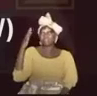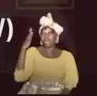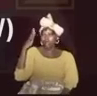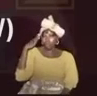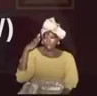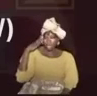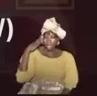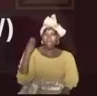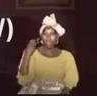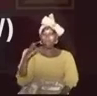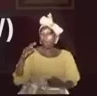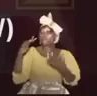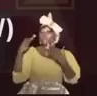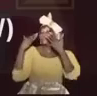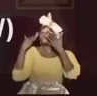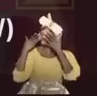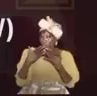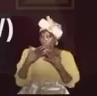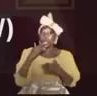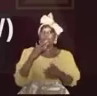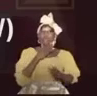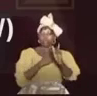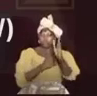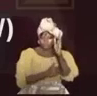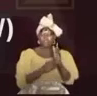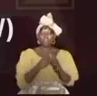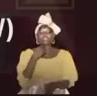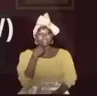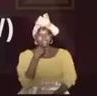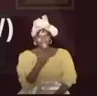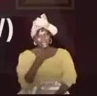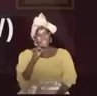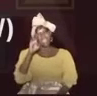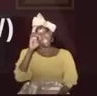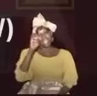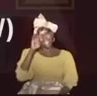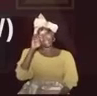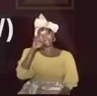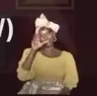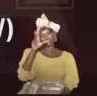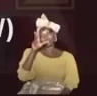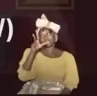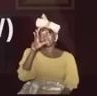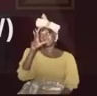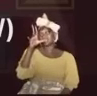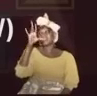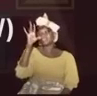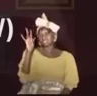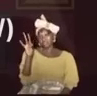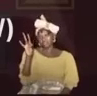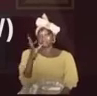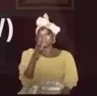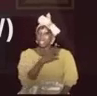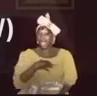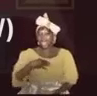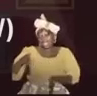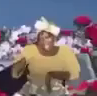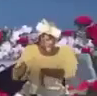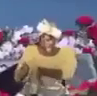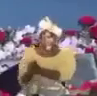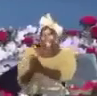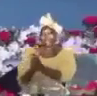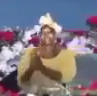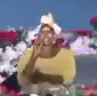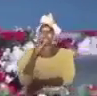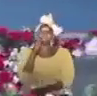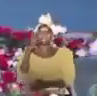their sorrows. God himself was saying that. Exodus 3, 7 to 9. He was now charging Moses, giving him